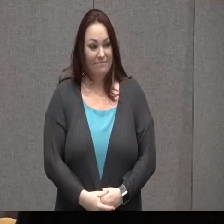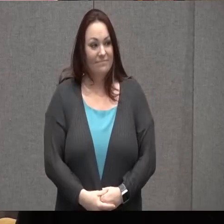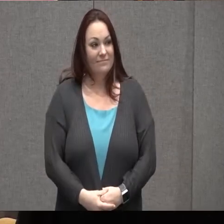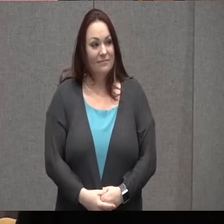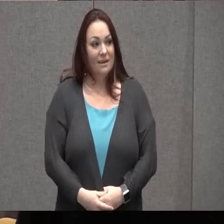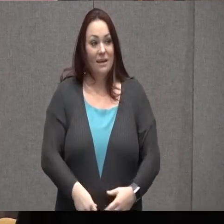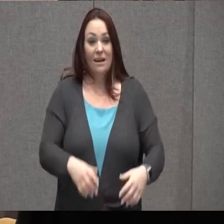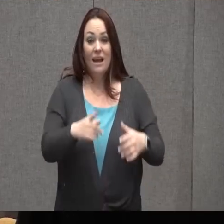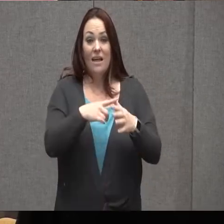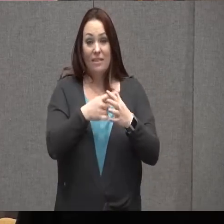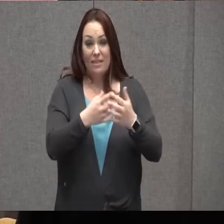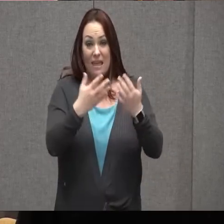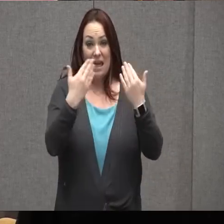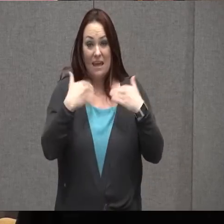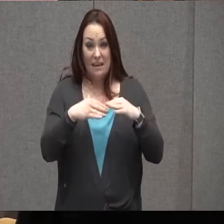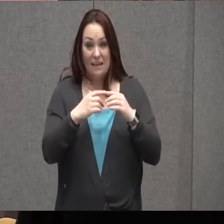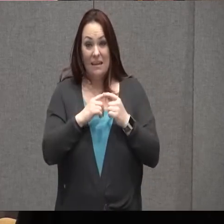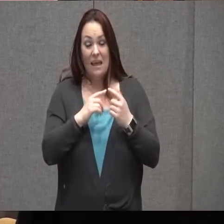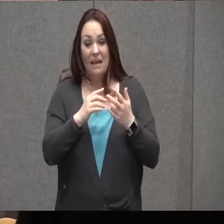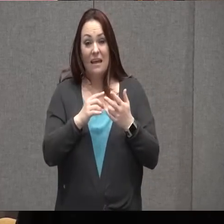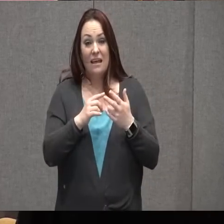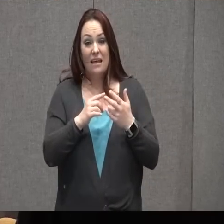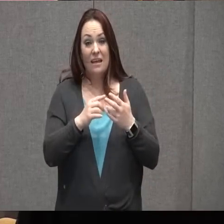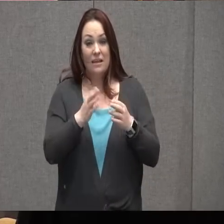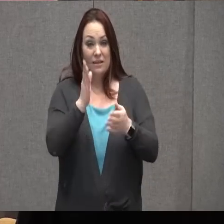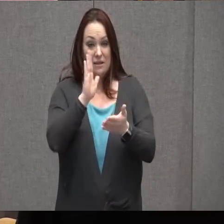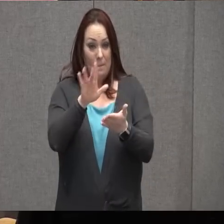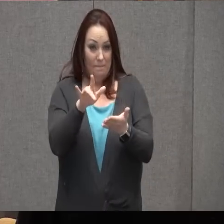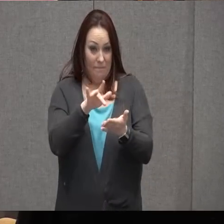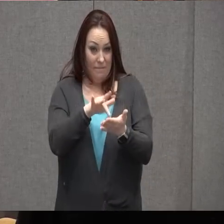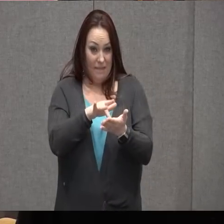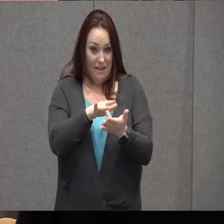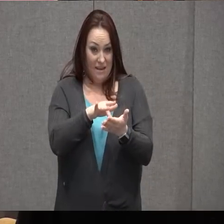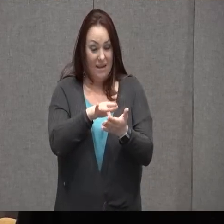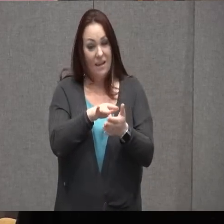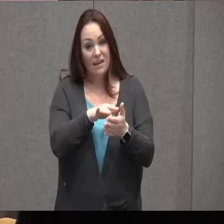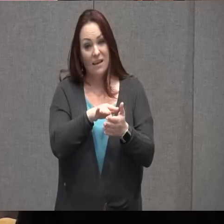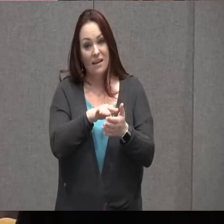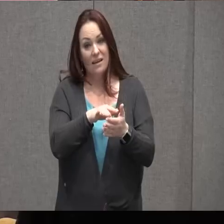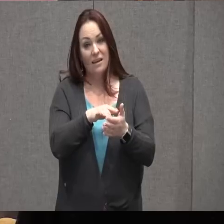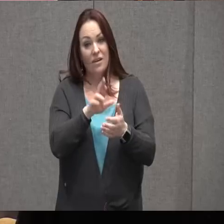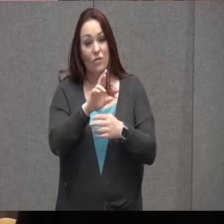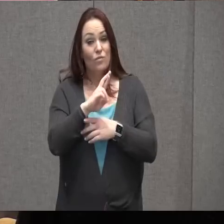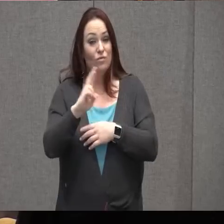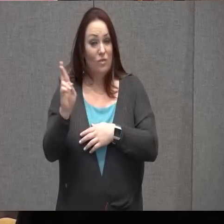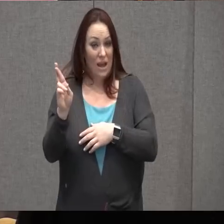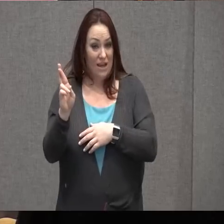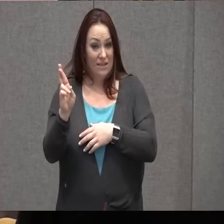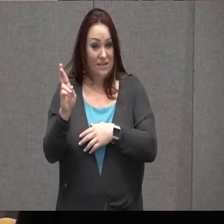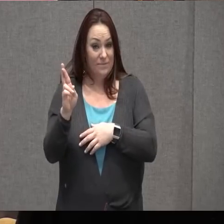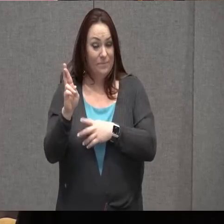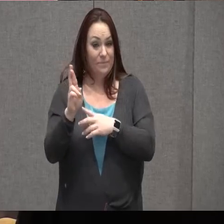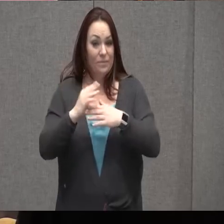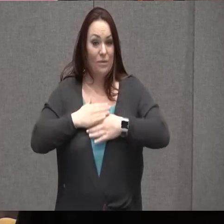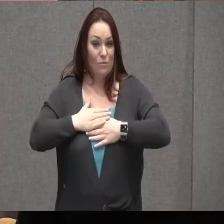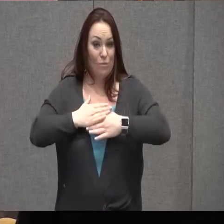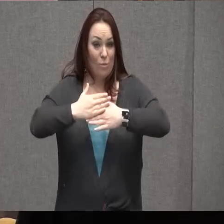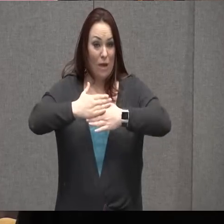Okay, then we're gonna come up and stop at midway and we're gonna go to our right and taking some